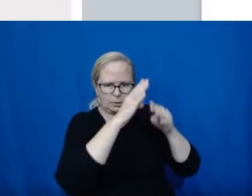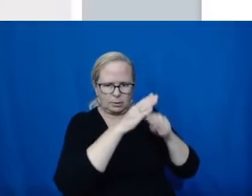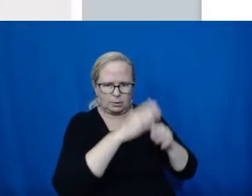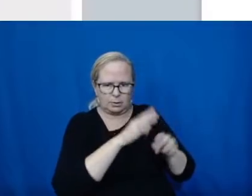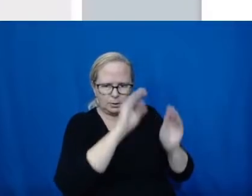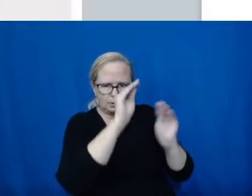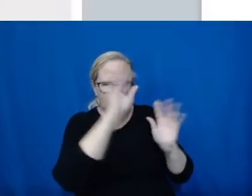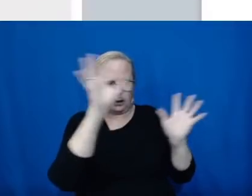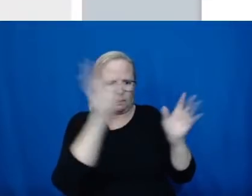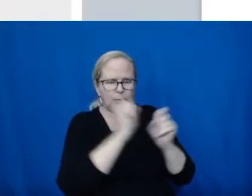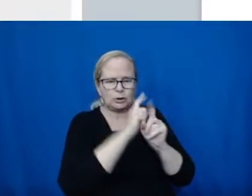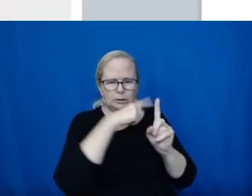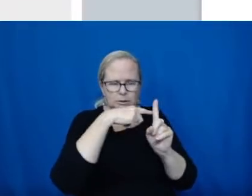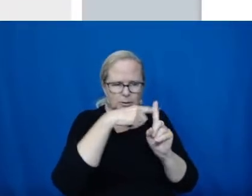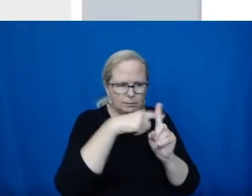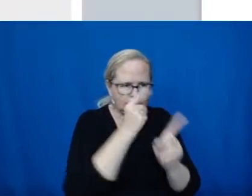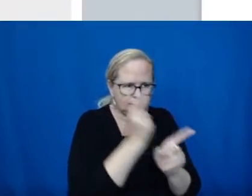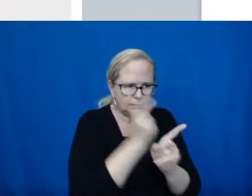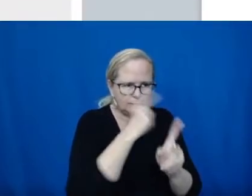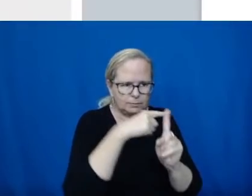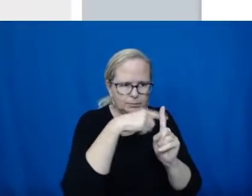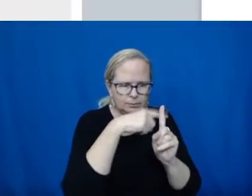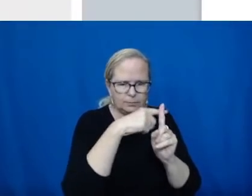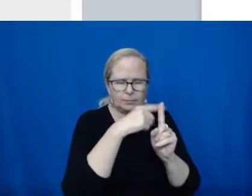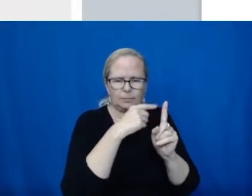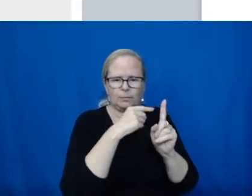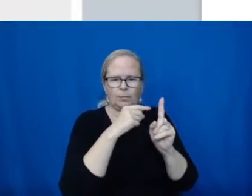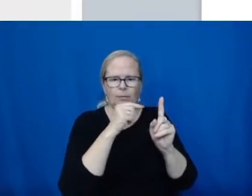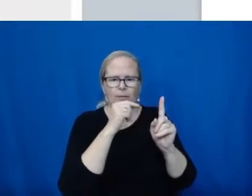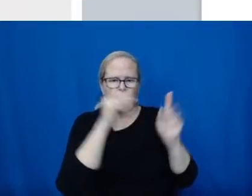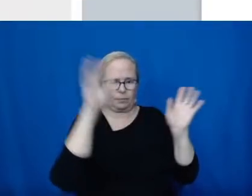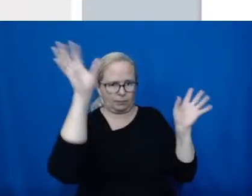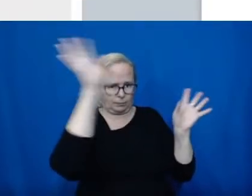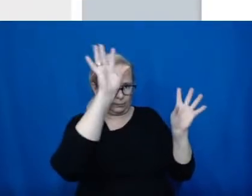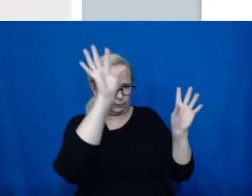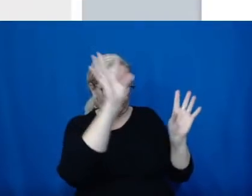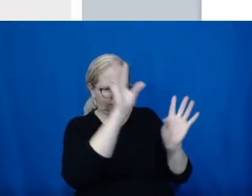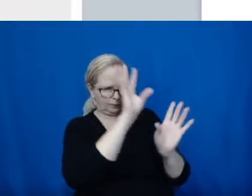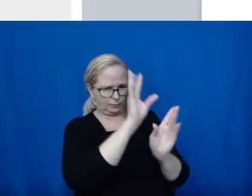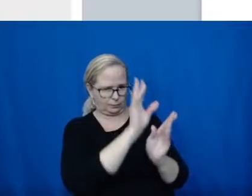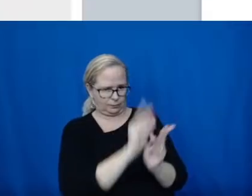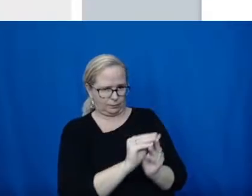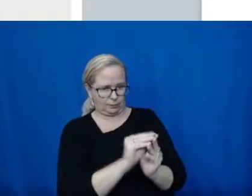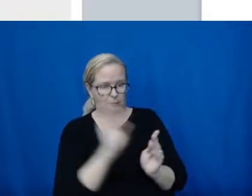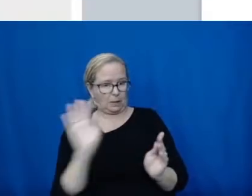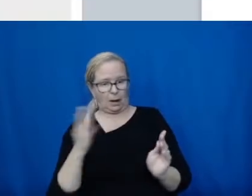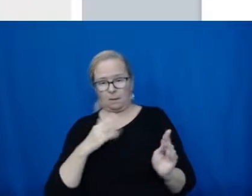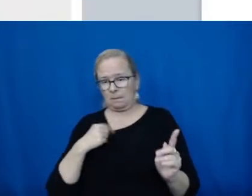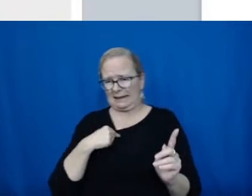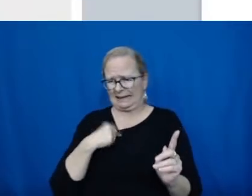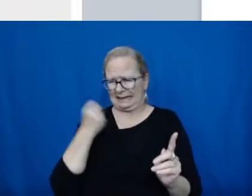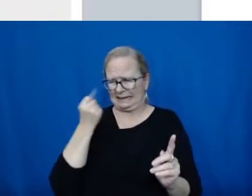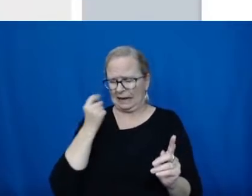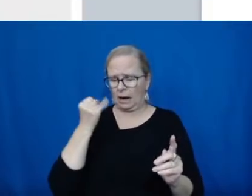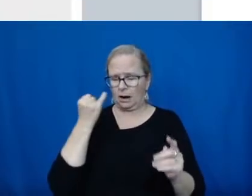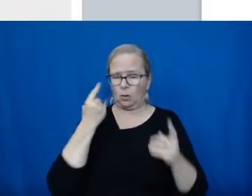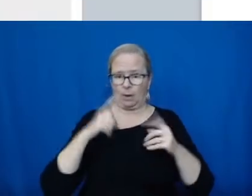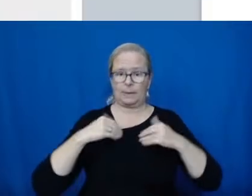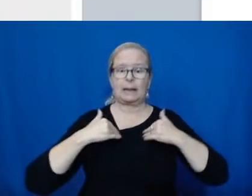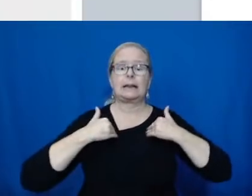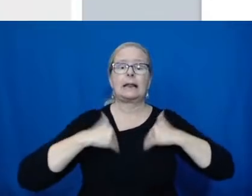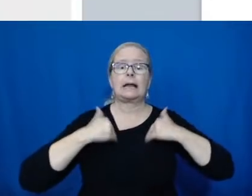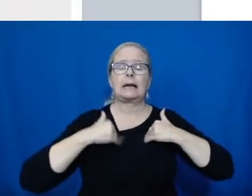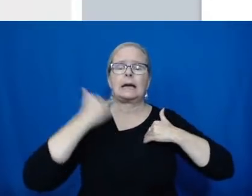get brittle. So you use the Optiflow to deliver as much flow as you can through the nose with a lot